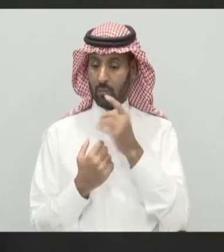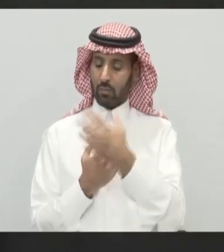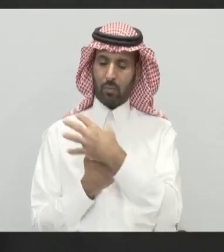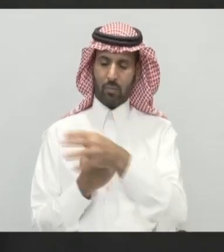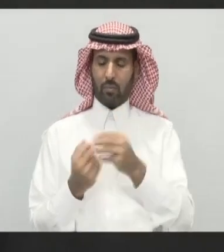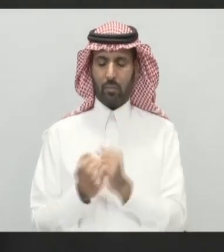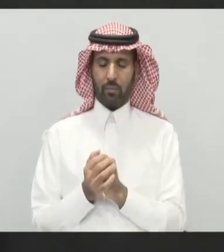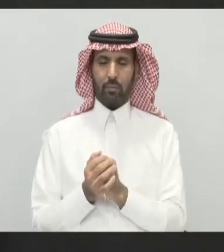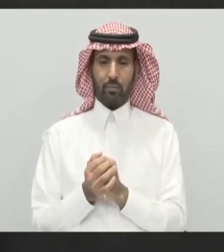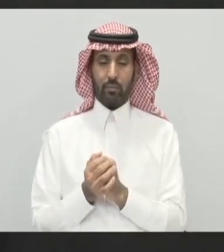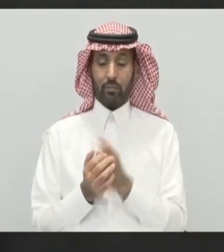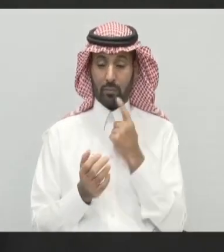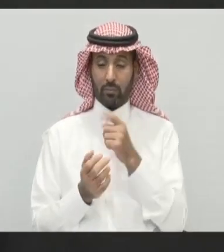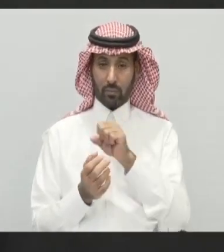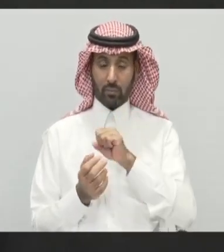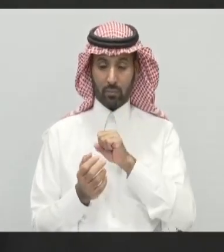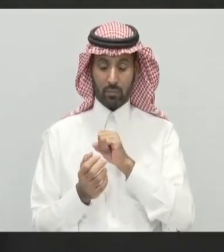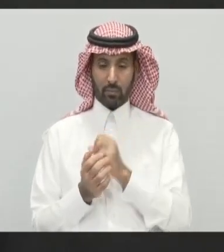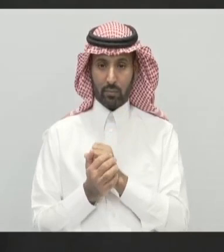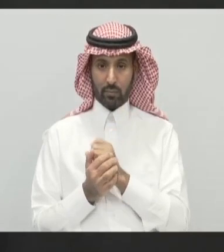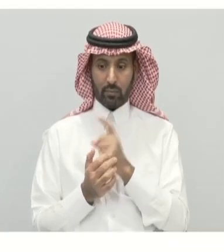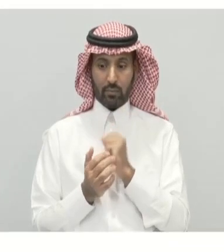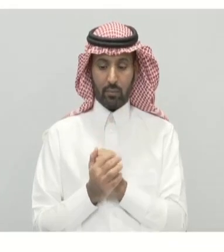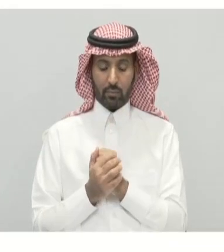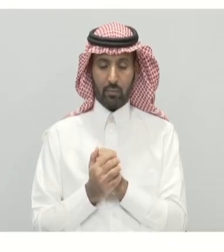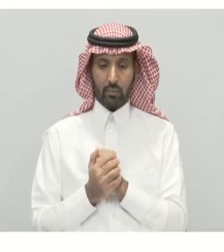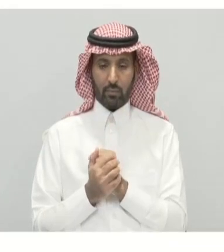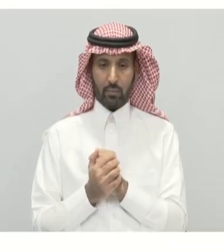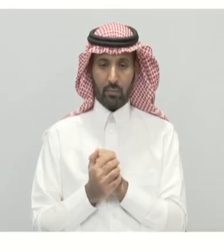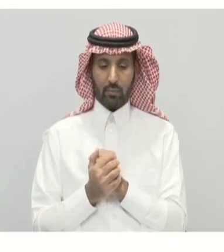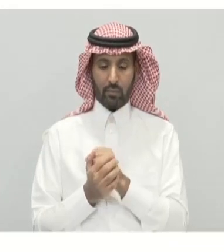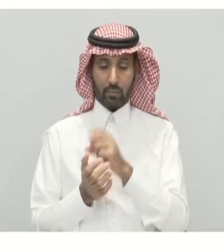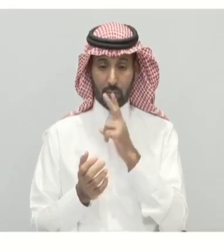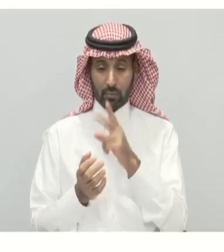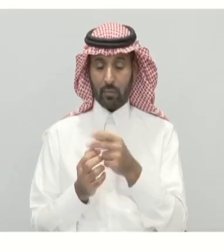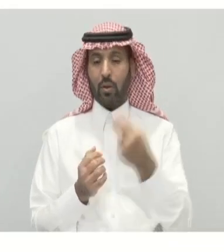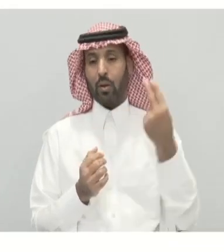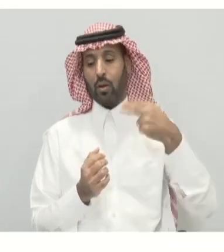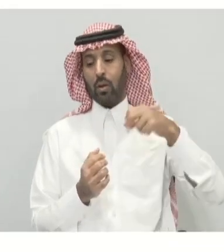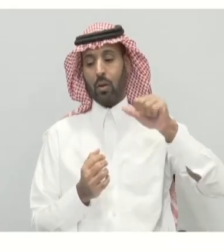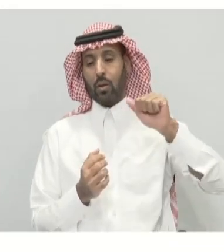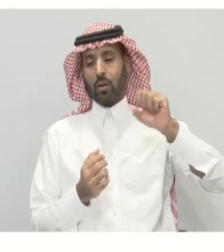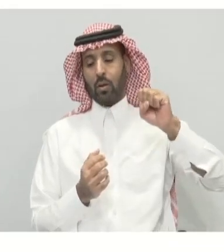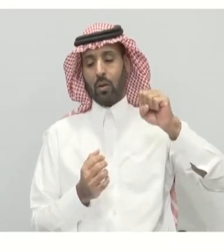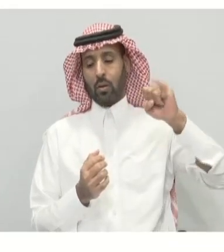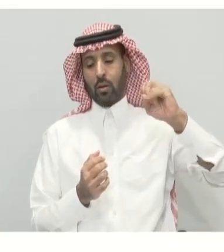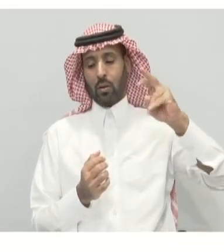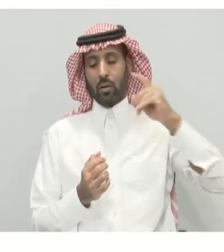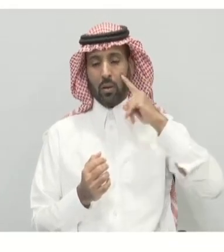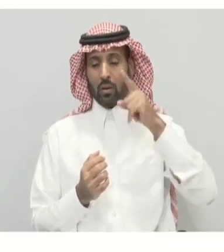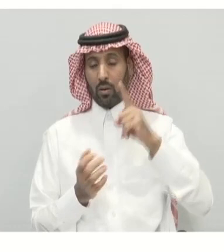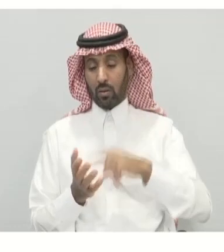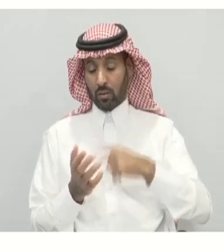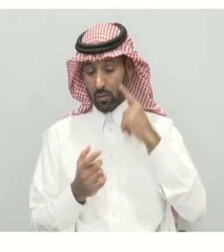about others. You are selfish, not selfless. Then Hussein said, to be honest, I would